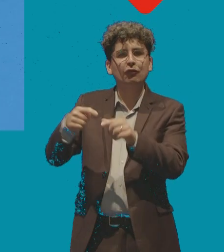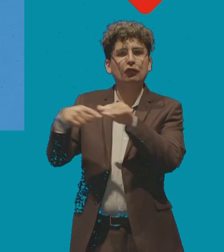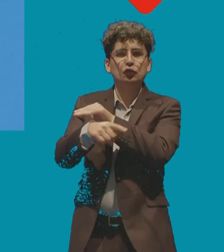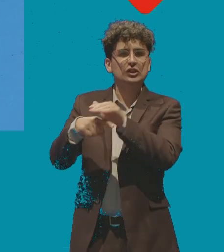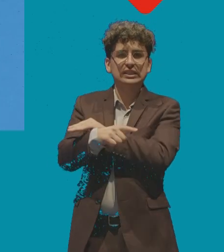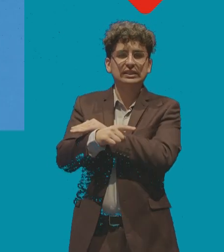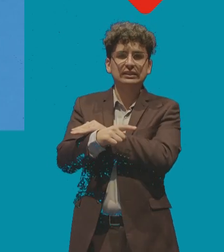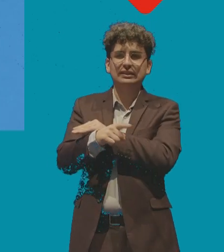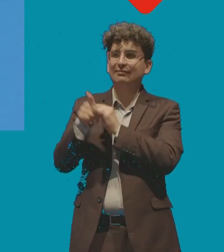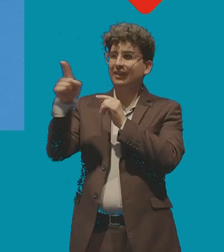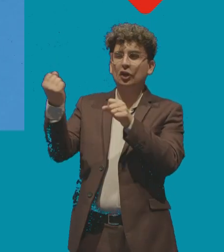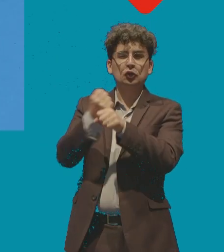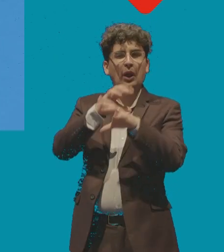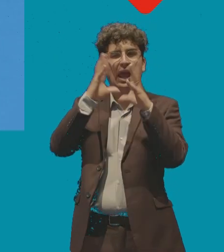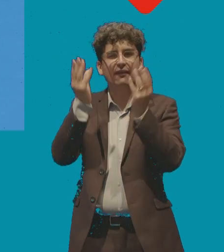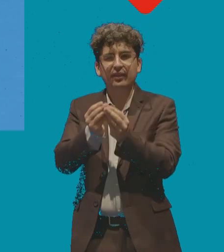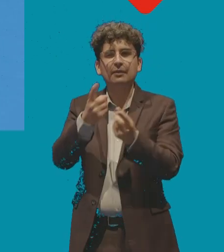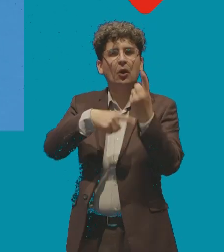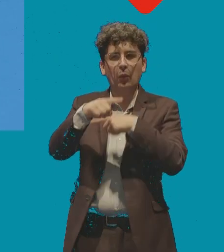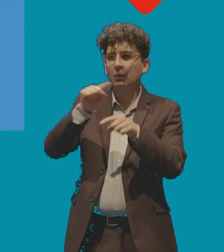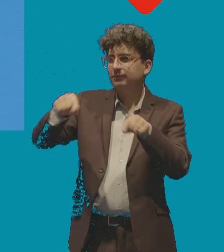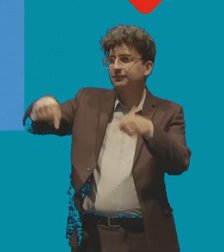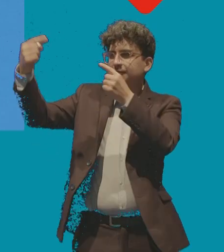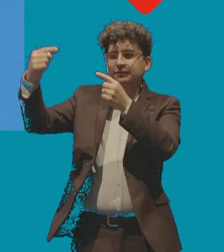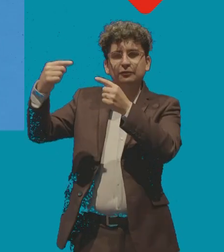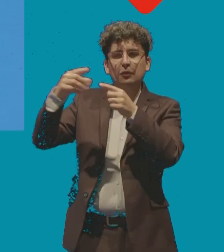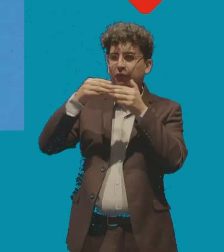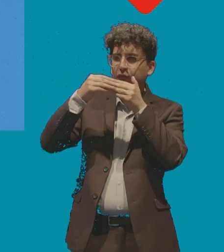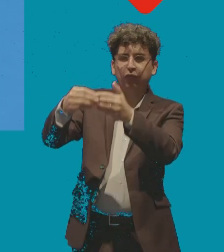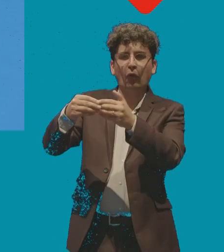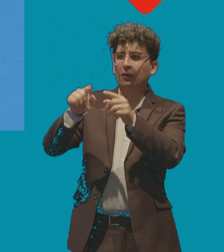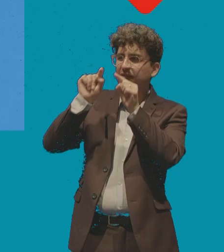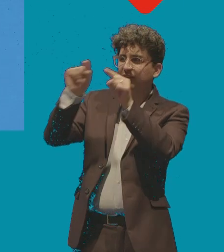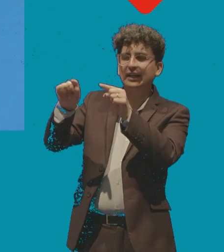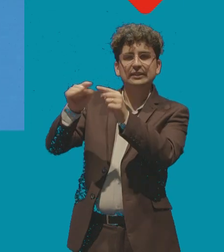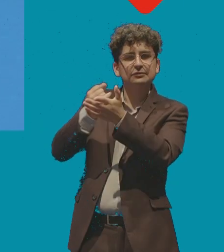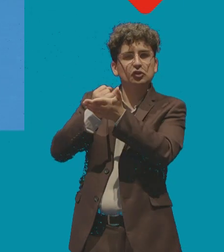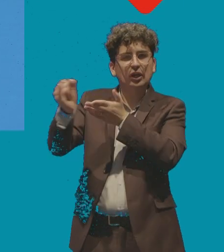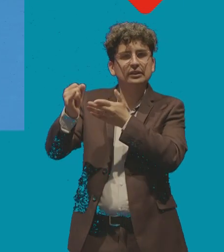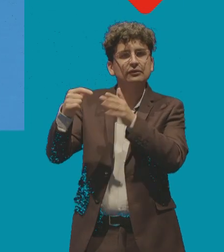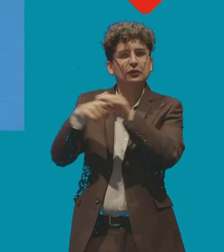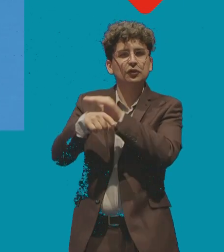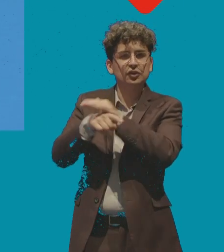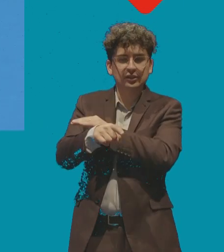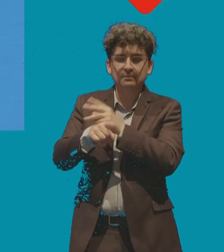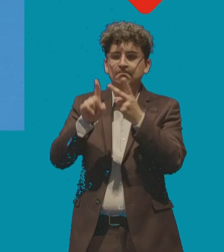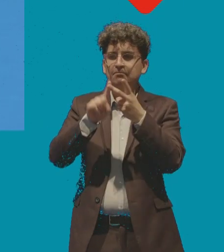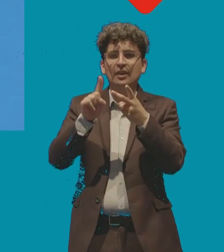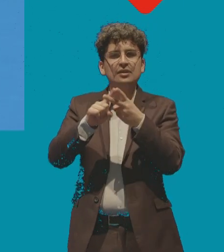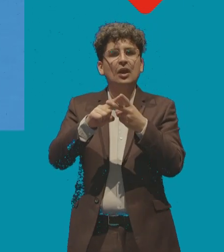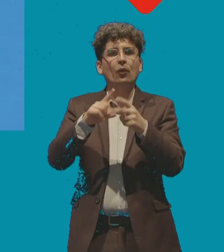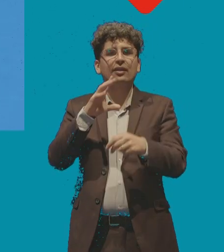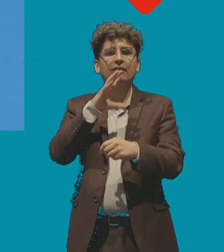absolutely nothing is off the table. We have led the way in standing up for refugees, and we've done the same on the appalling onslaught on